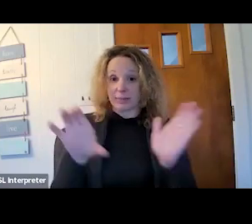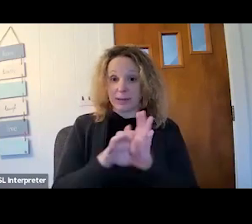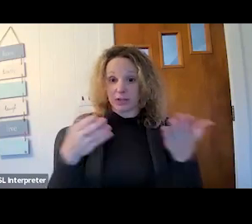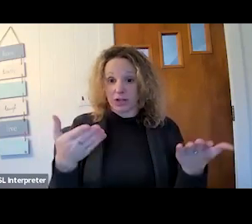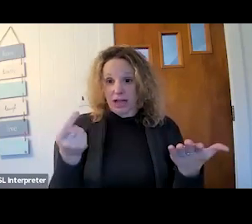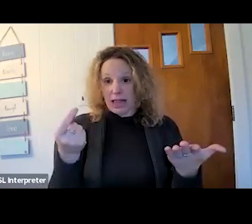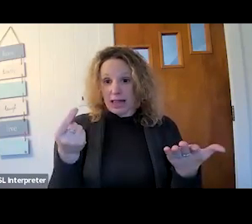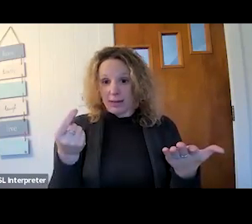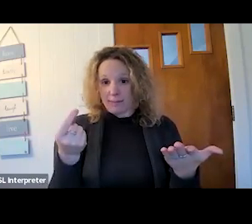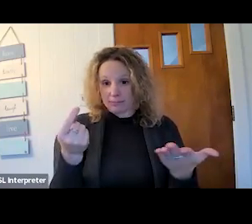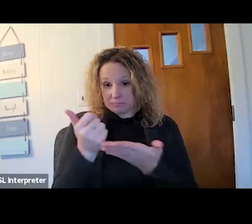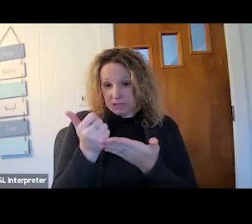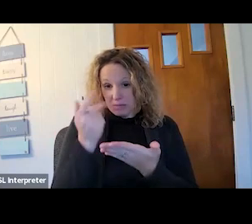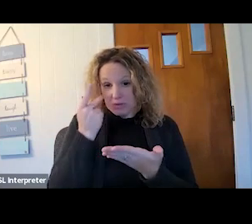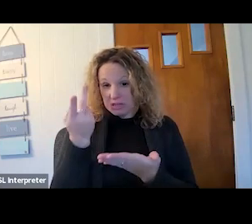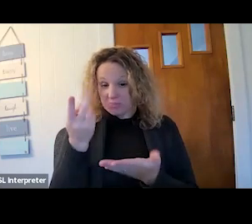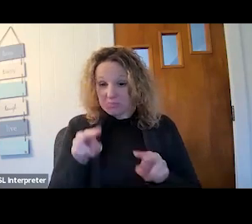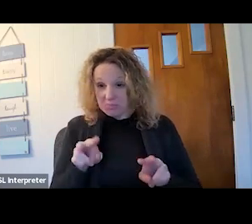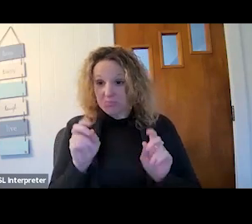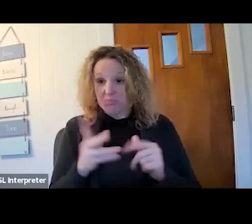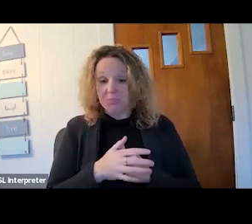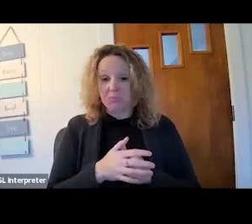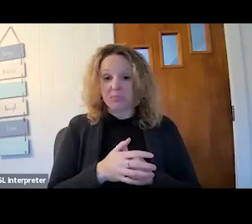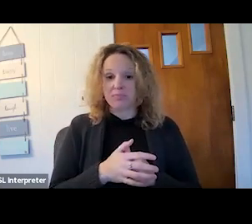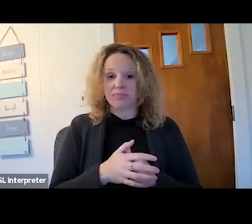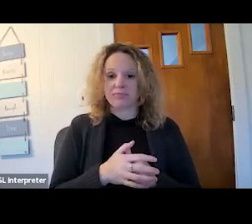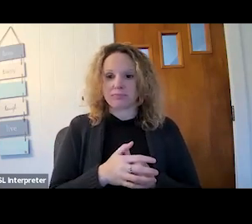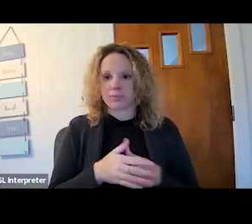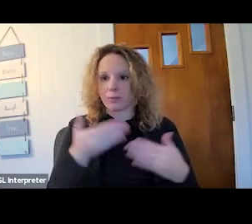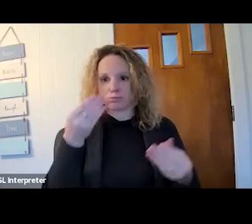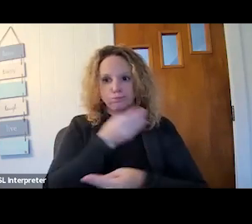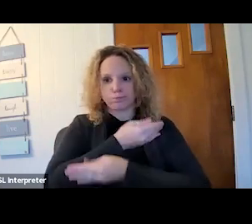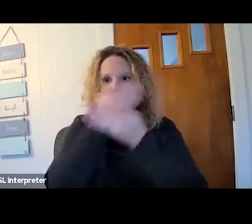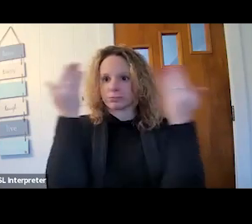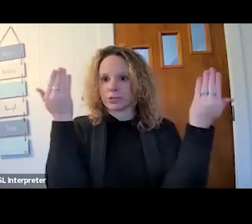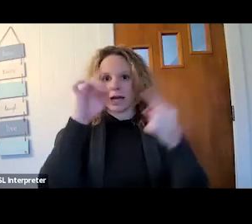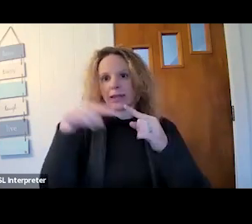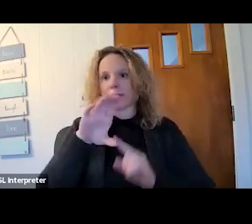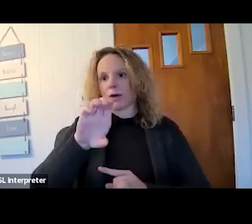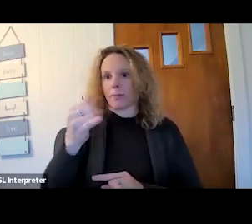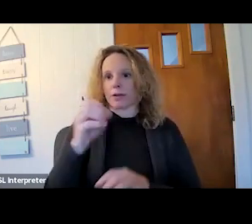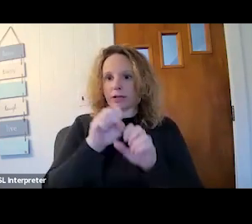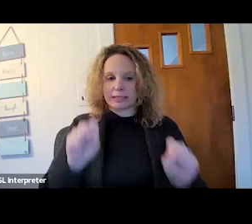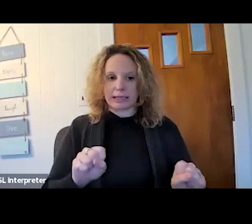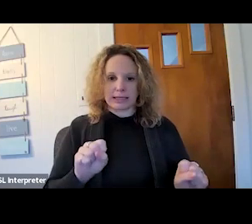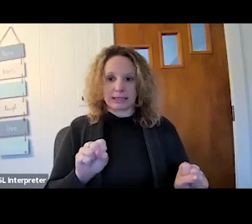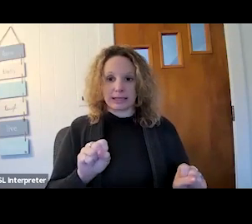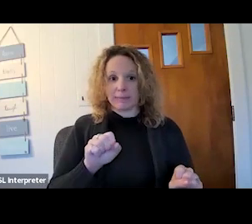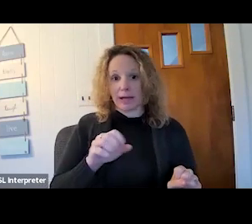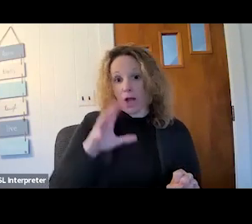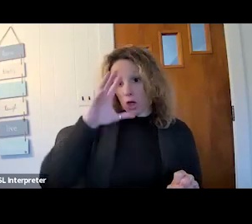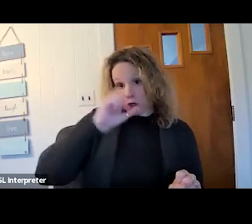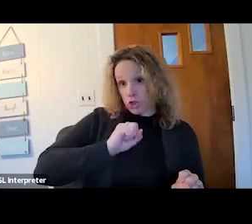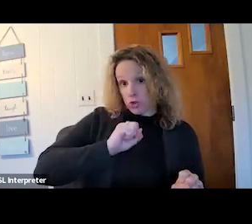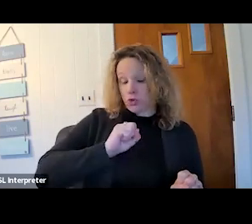bit of a hint of what you see. You don't know anything about the criminal justice system. You've been accused of a crime. You spent the night